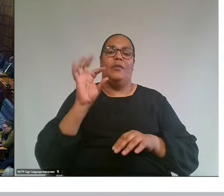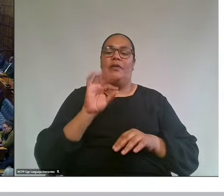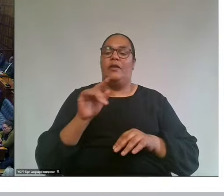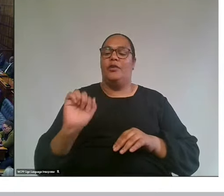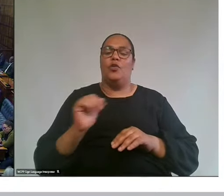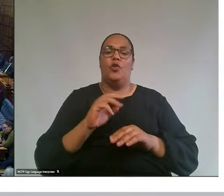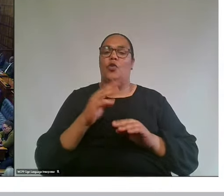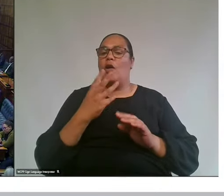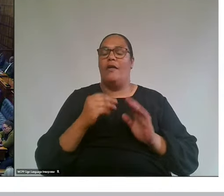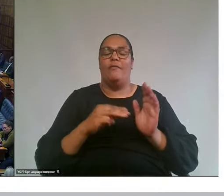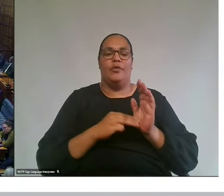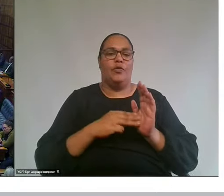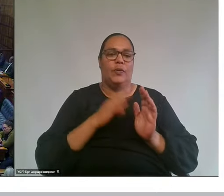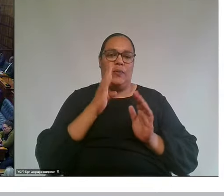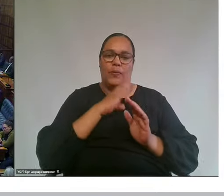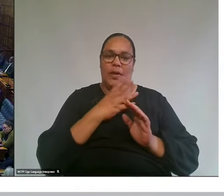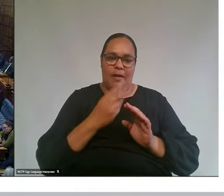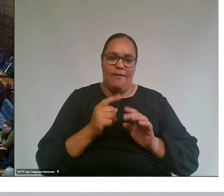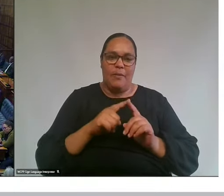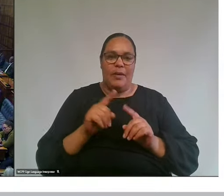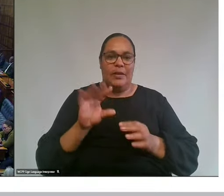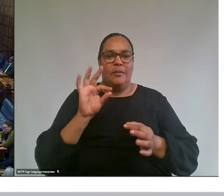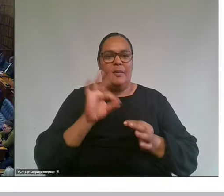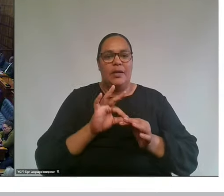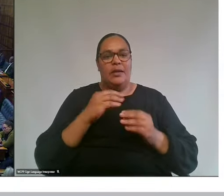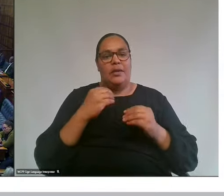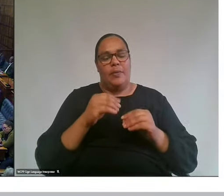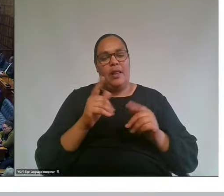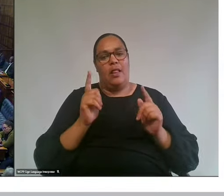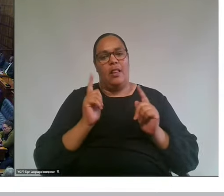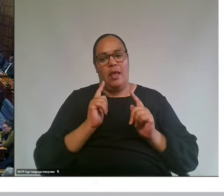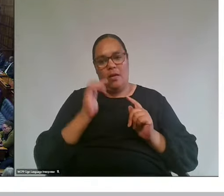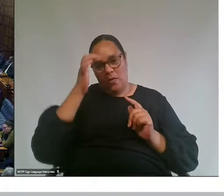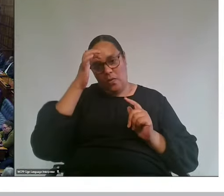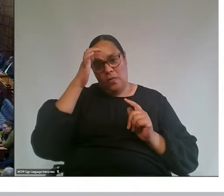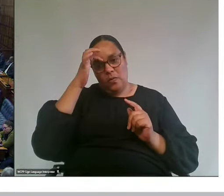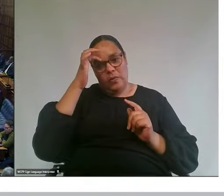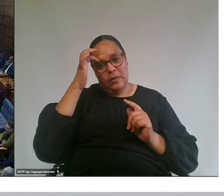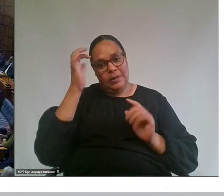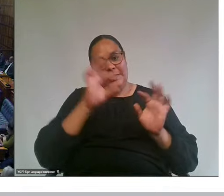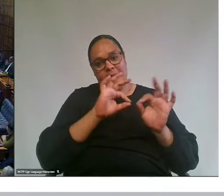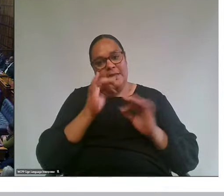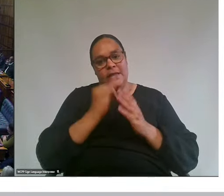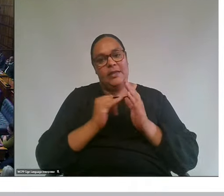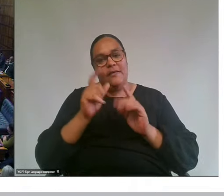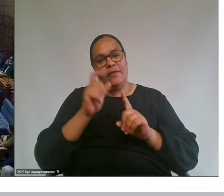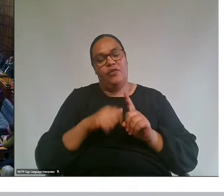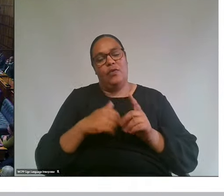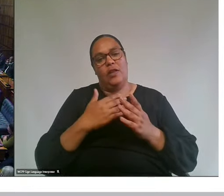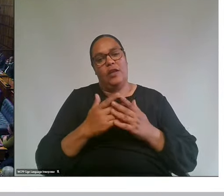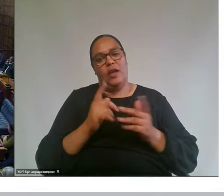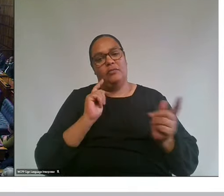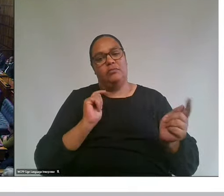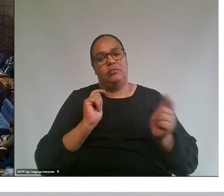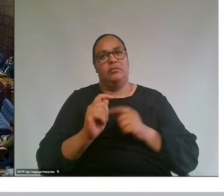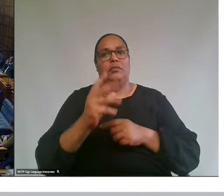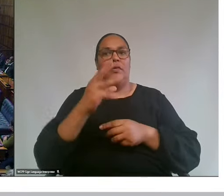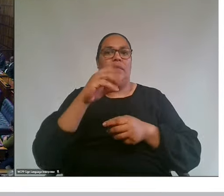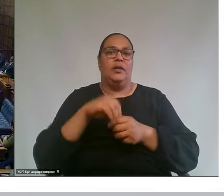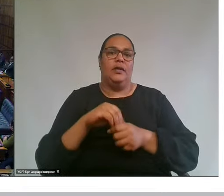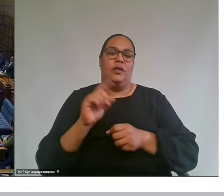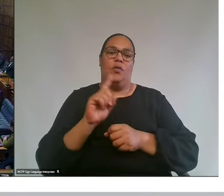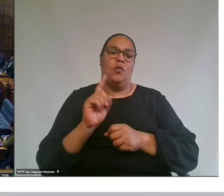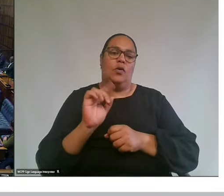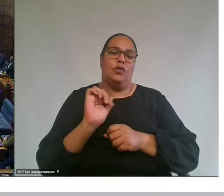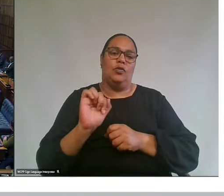have metrick now this particular industry allows those individuals to transition into